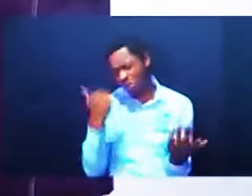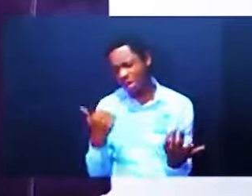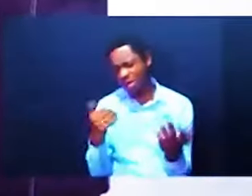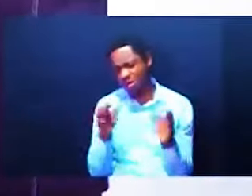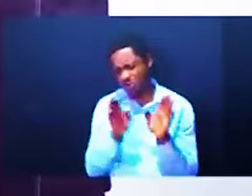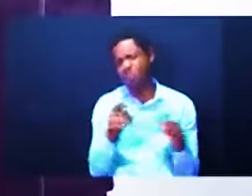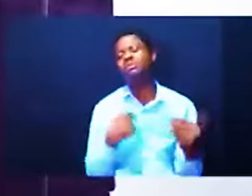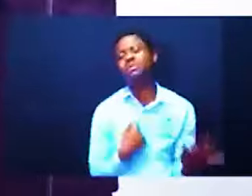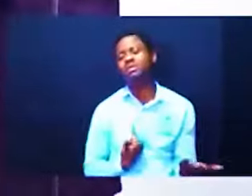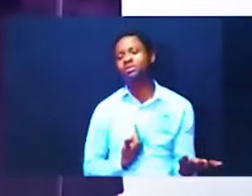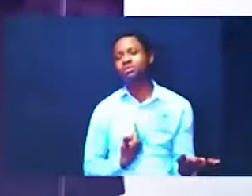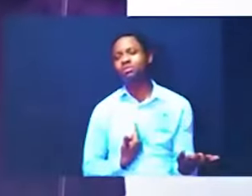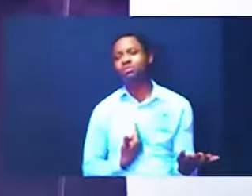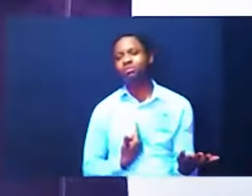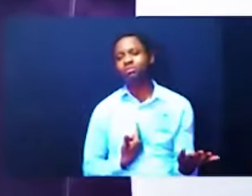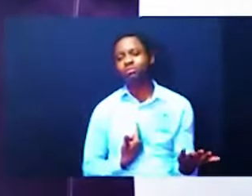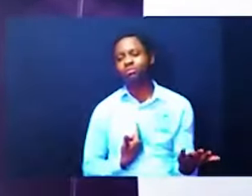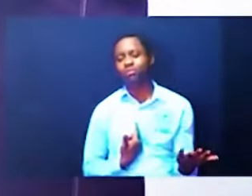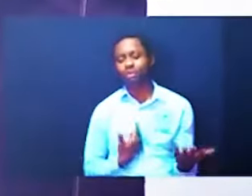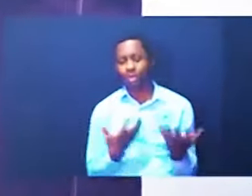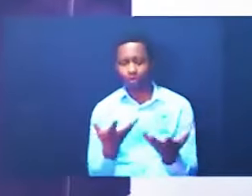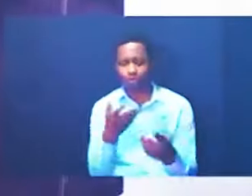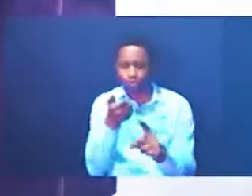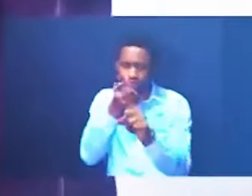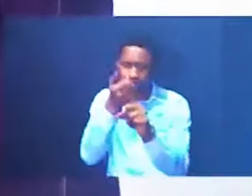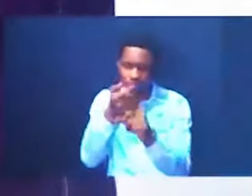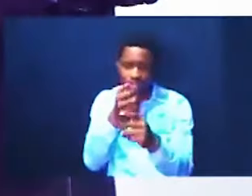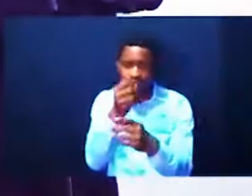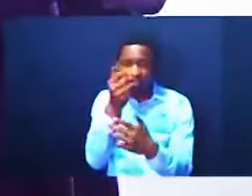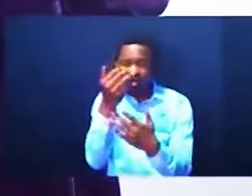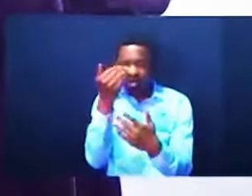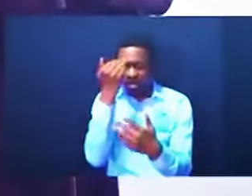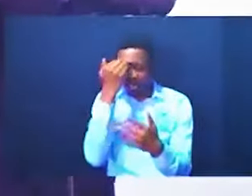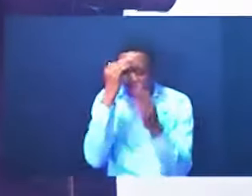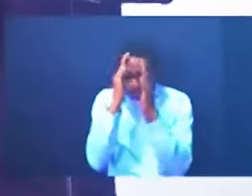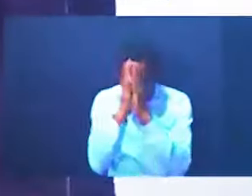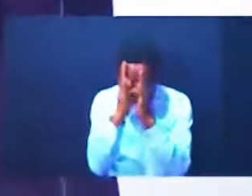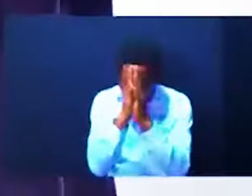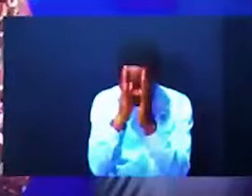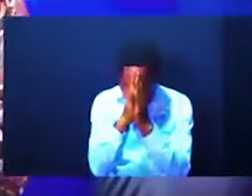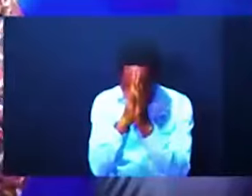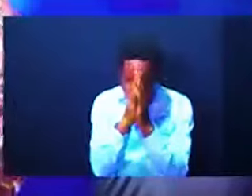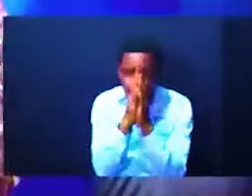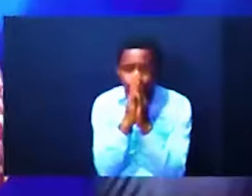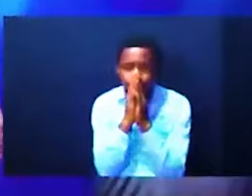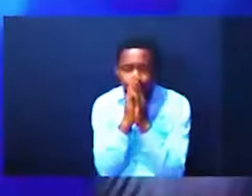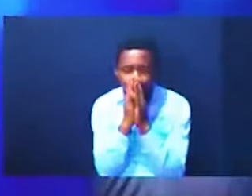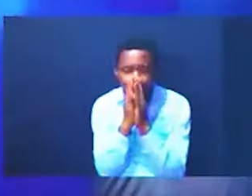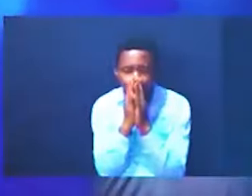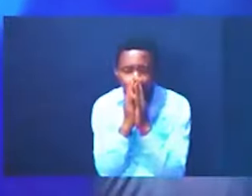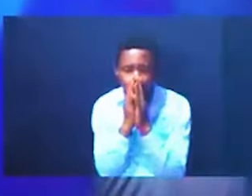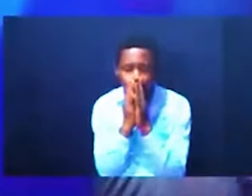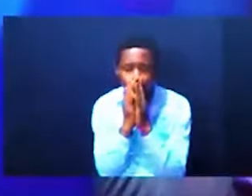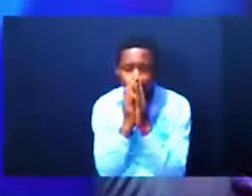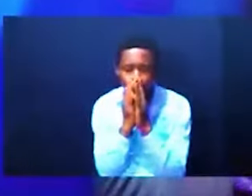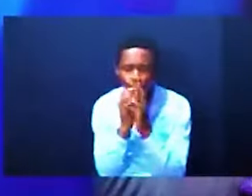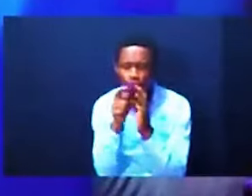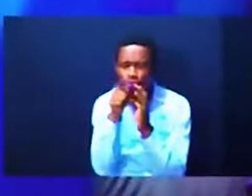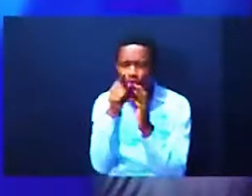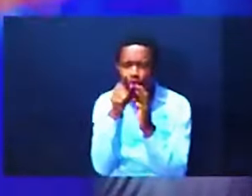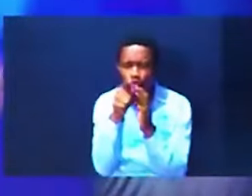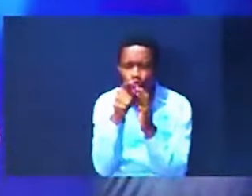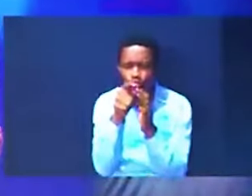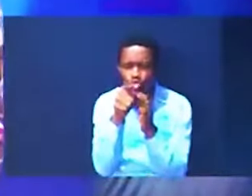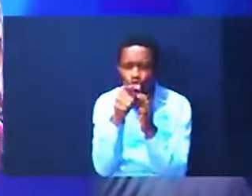maye. I want you to bow down your head for a moment. Beto si utia se be asima. You are passing down bitterness